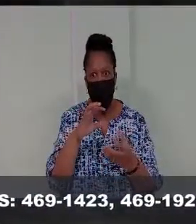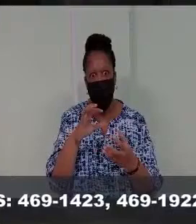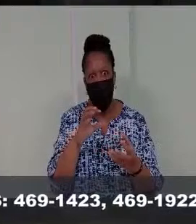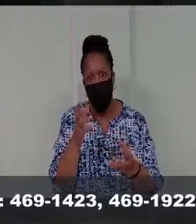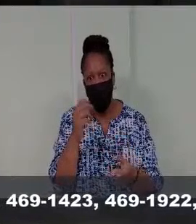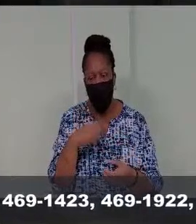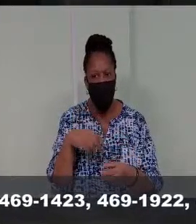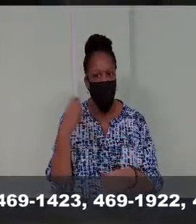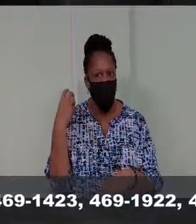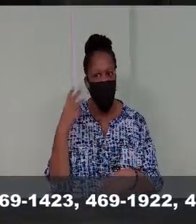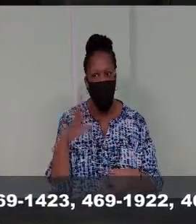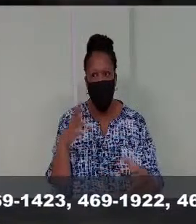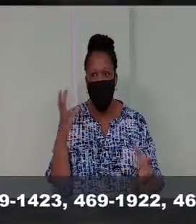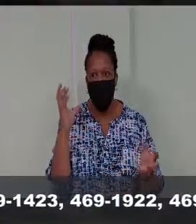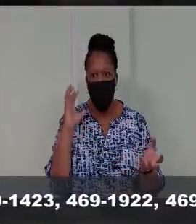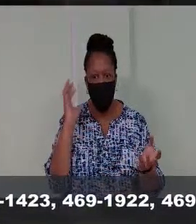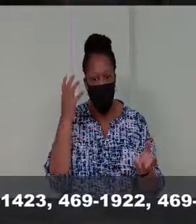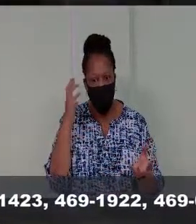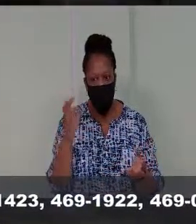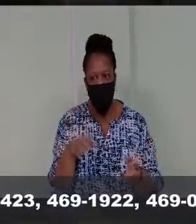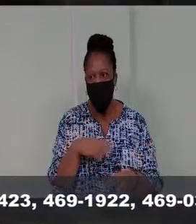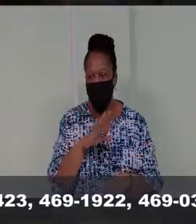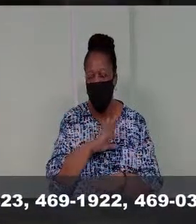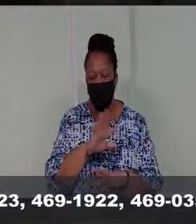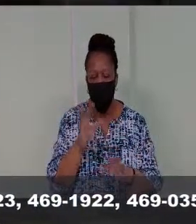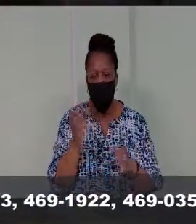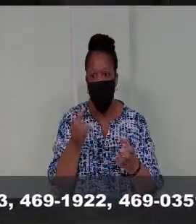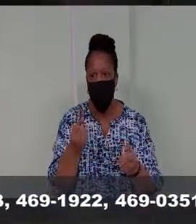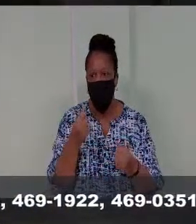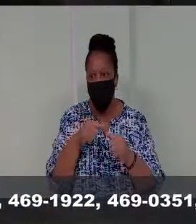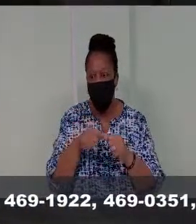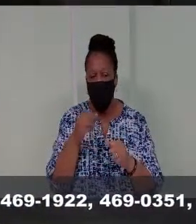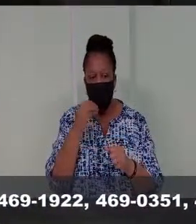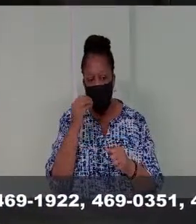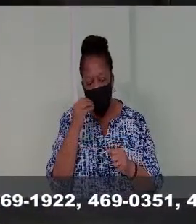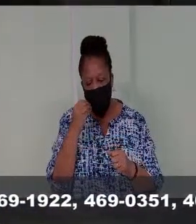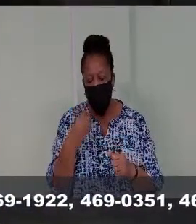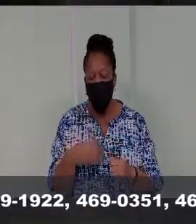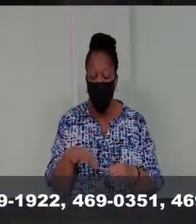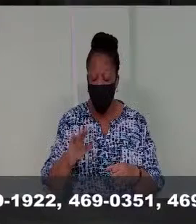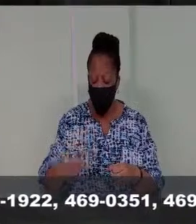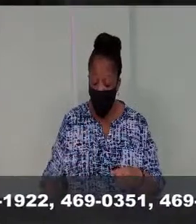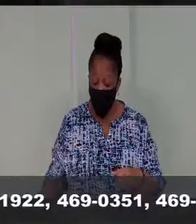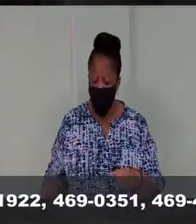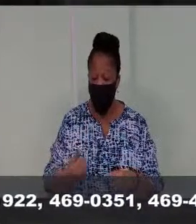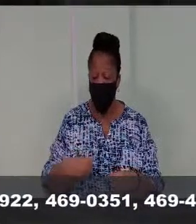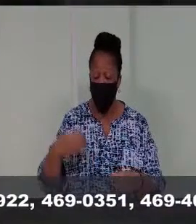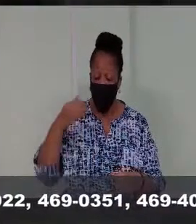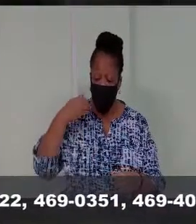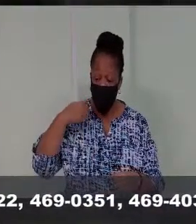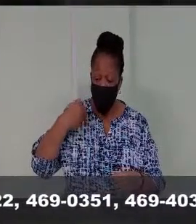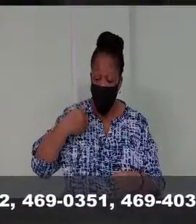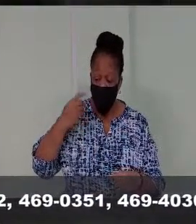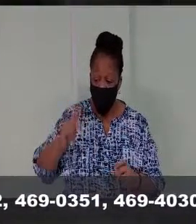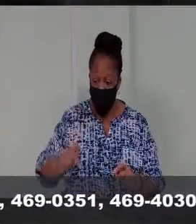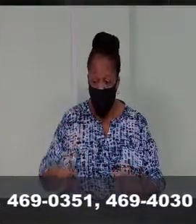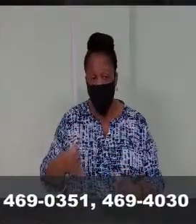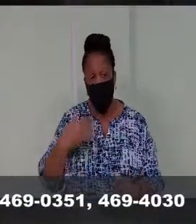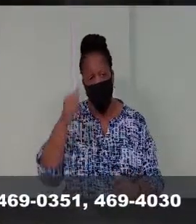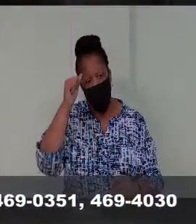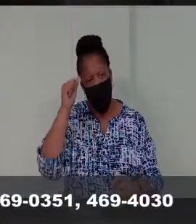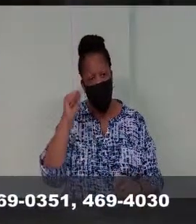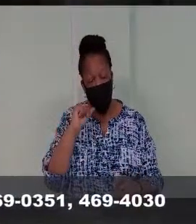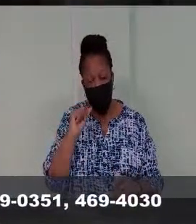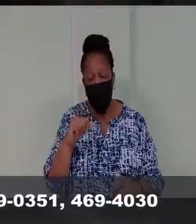had on children, teenagers, and also adults. Here in St. Kitts and Nevis, it has been our